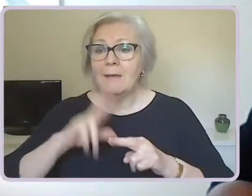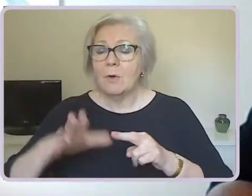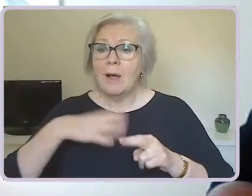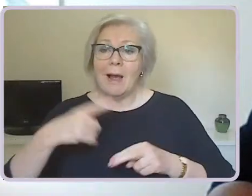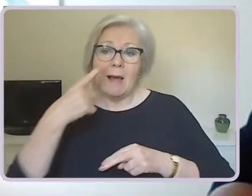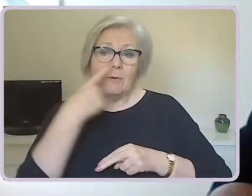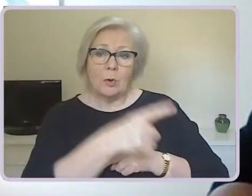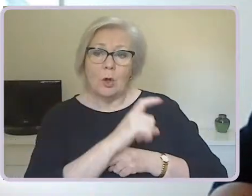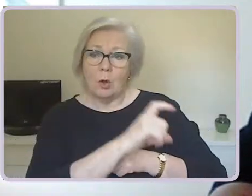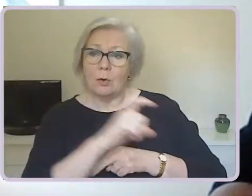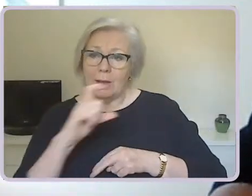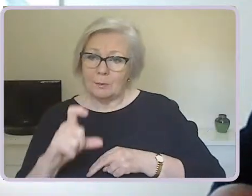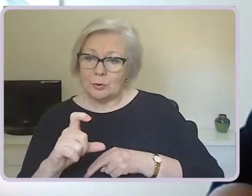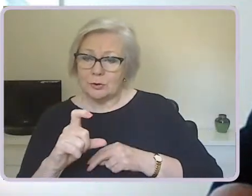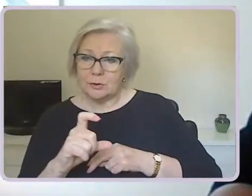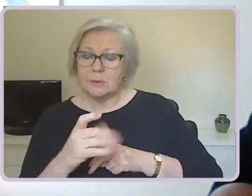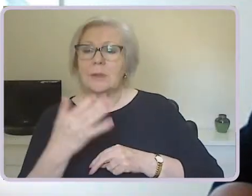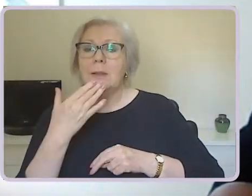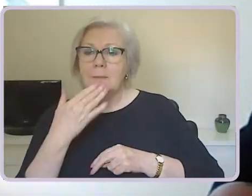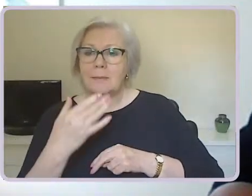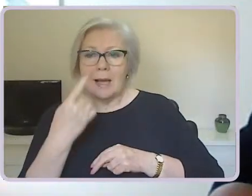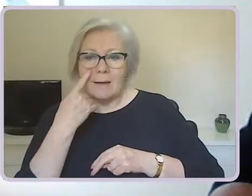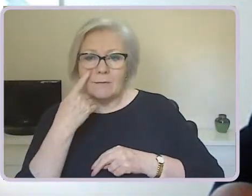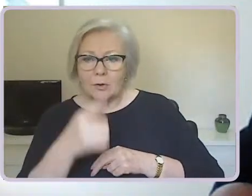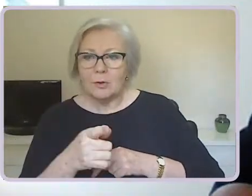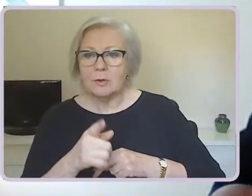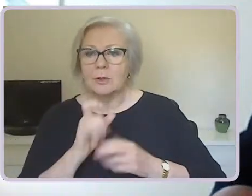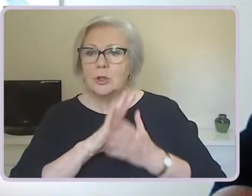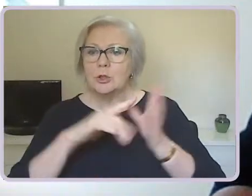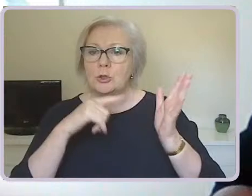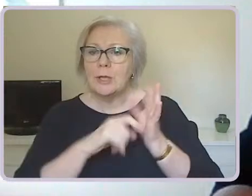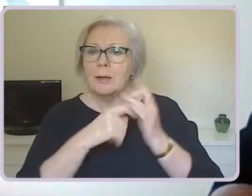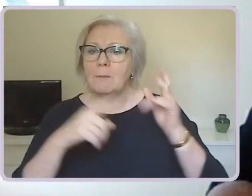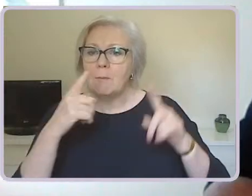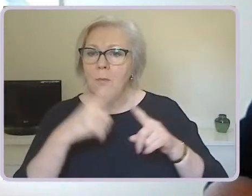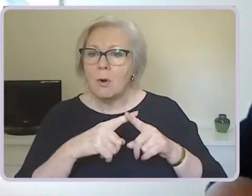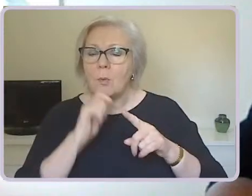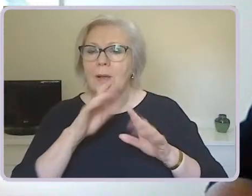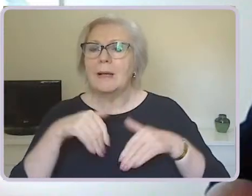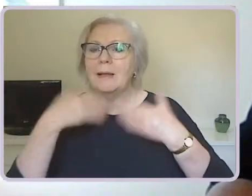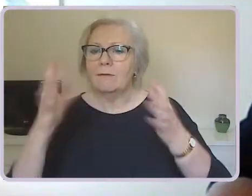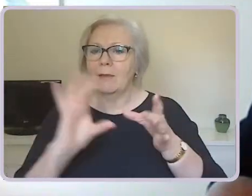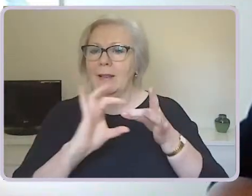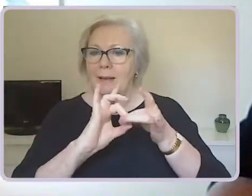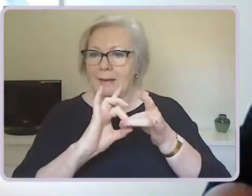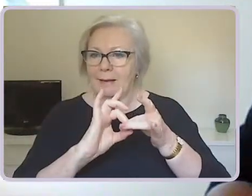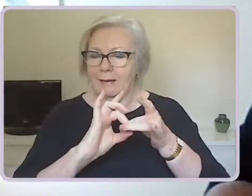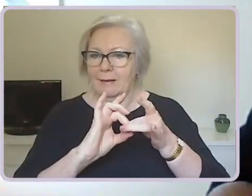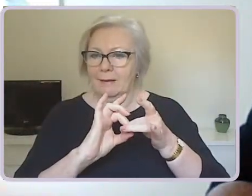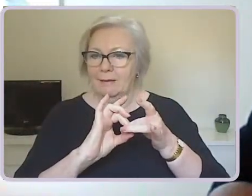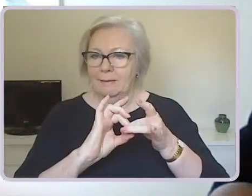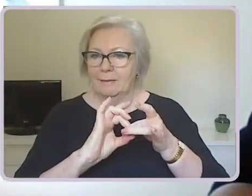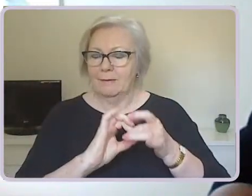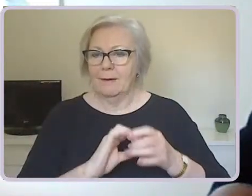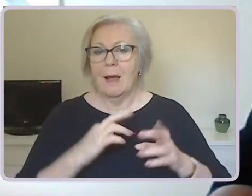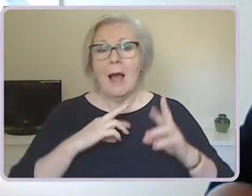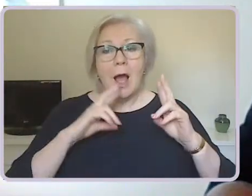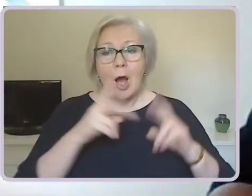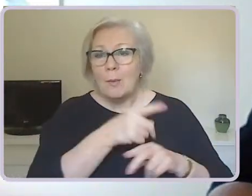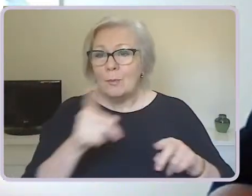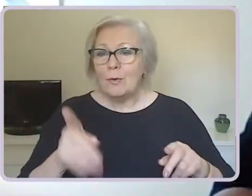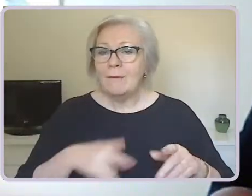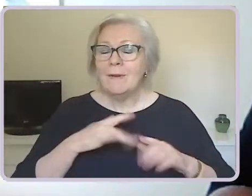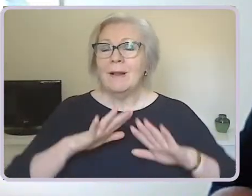today, please see the chat box for the closed captioning link. I hope you've all settled in comfortably with your blankets